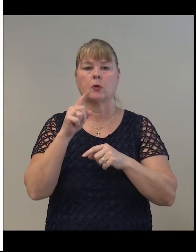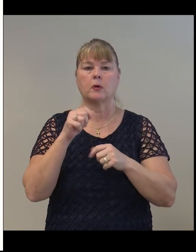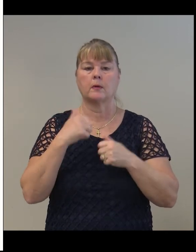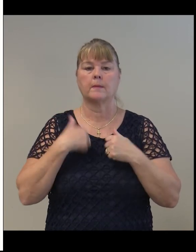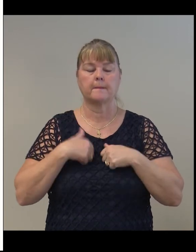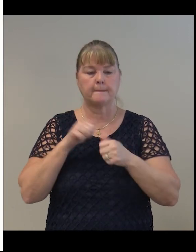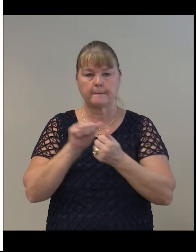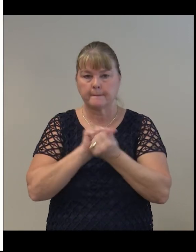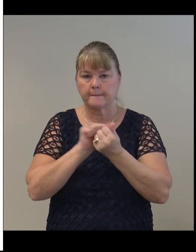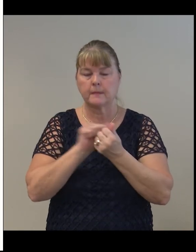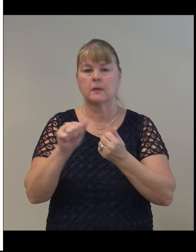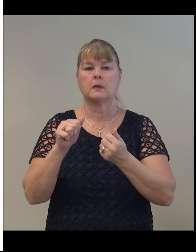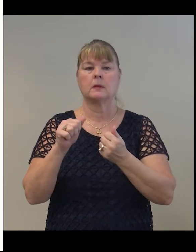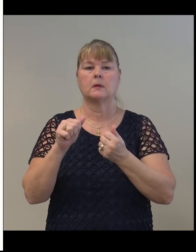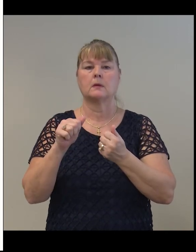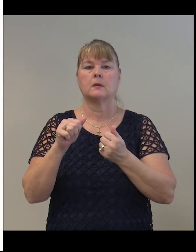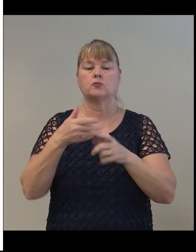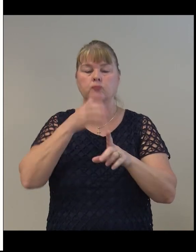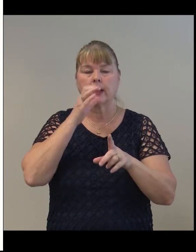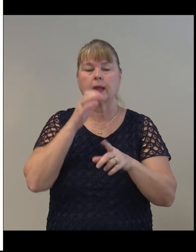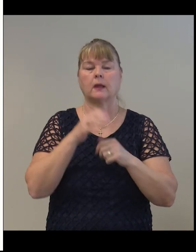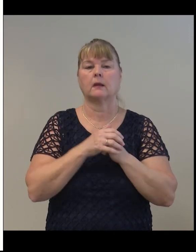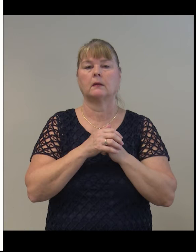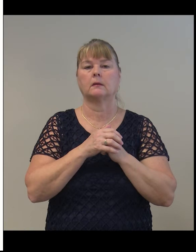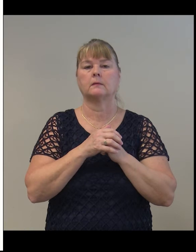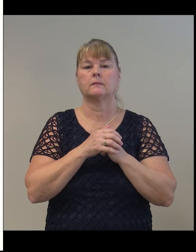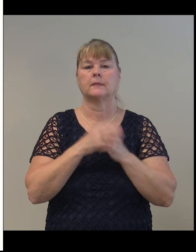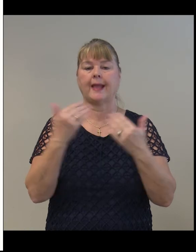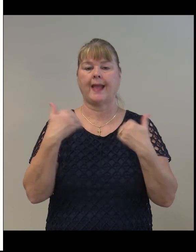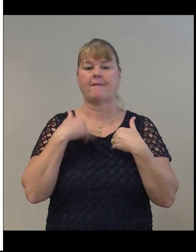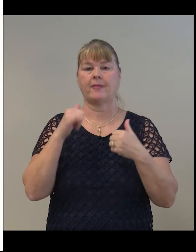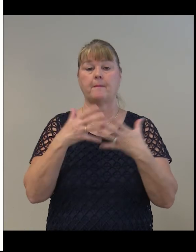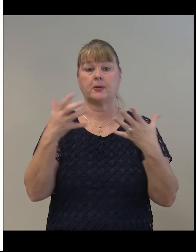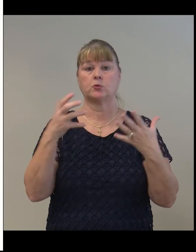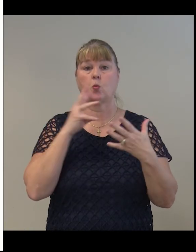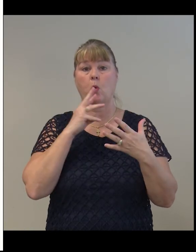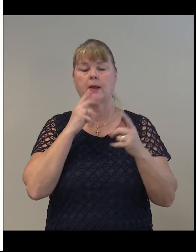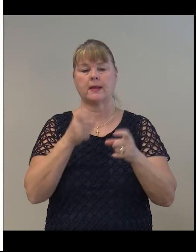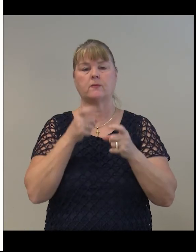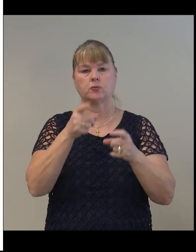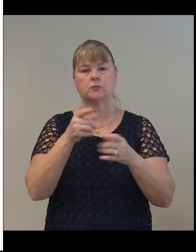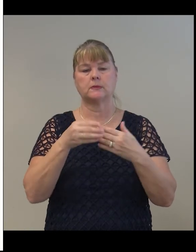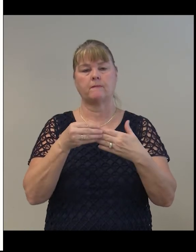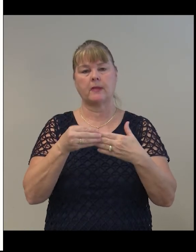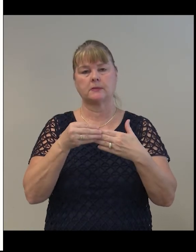used for bathing. It could be used for drinking. Having that much